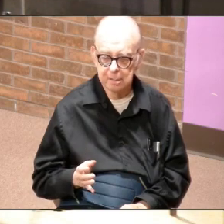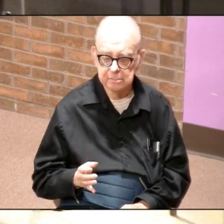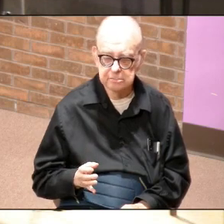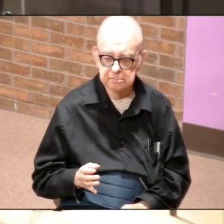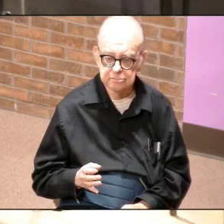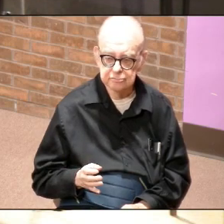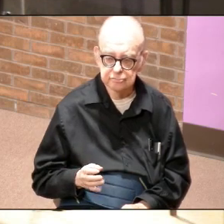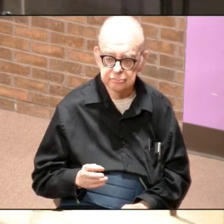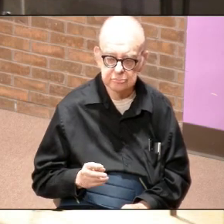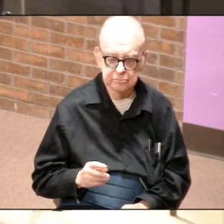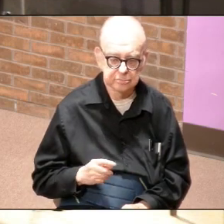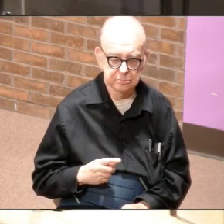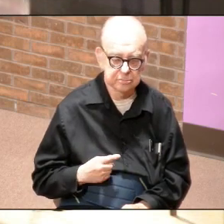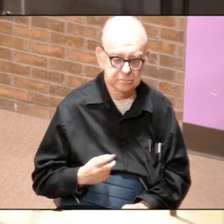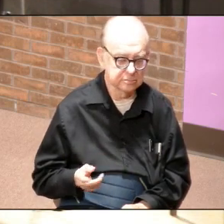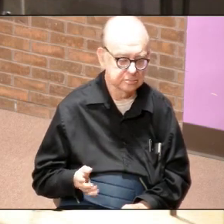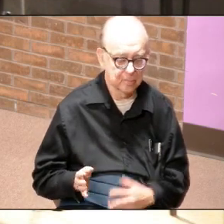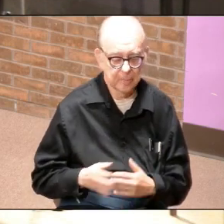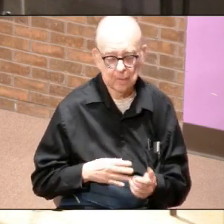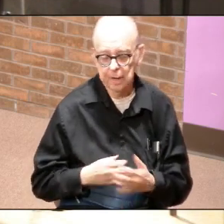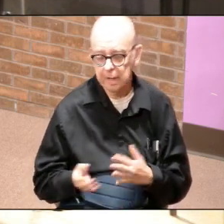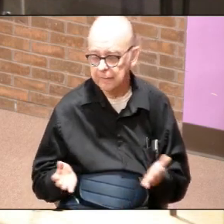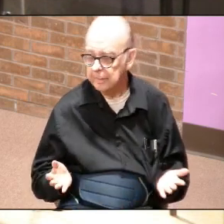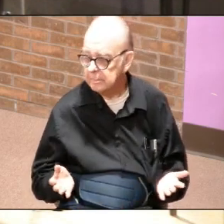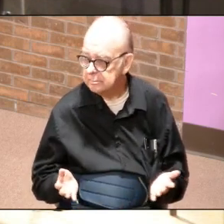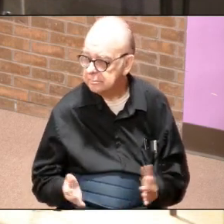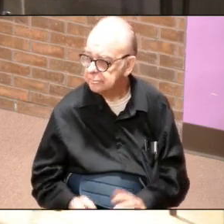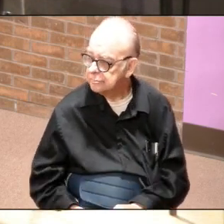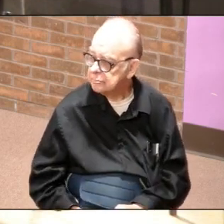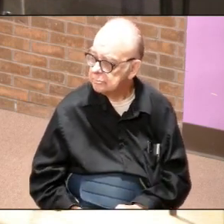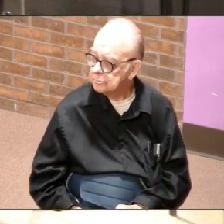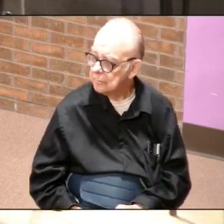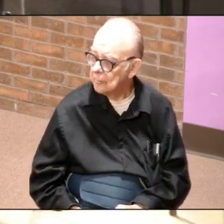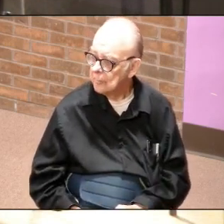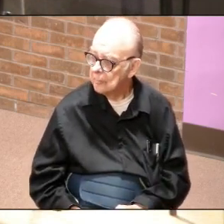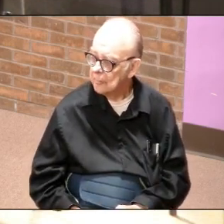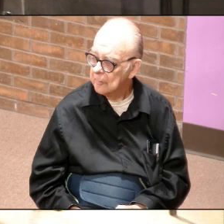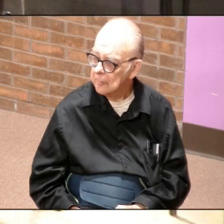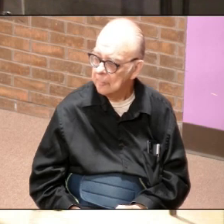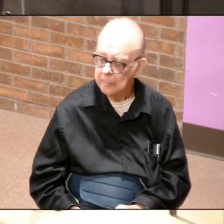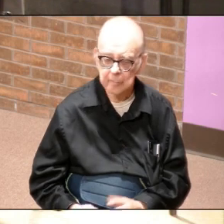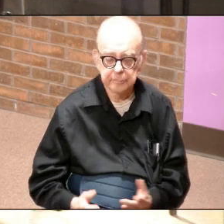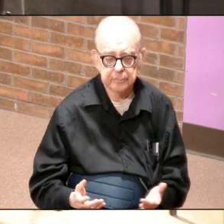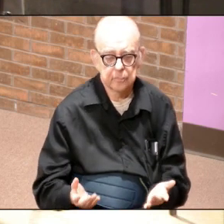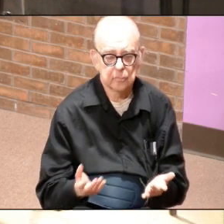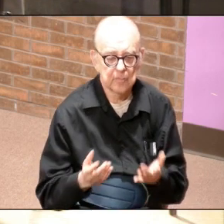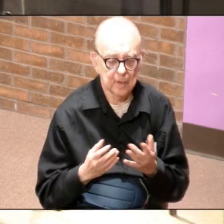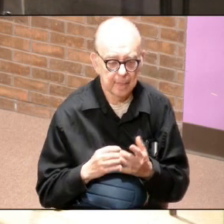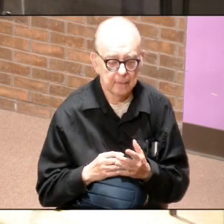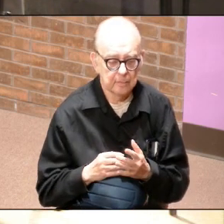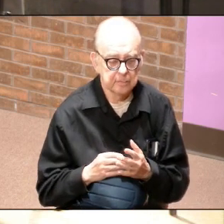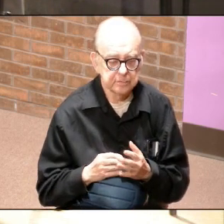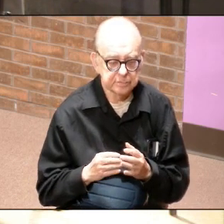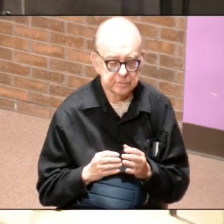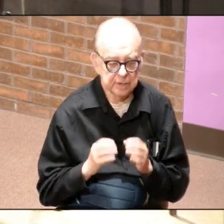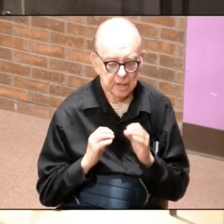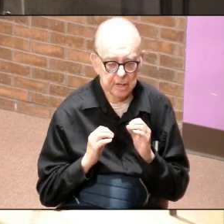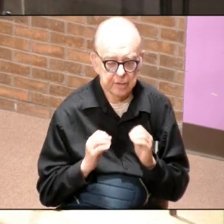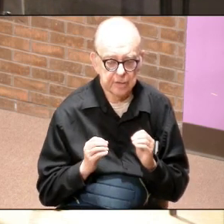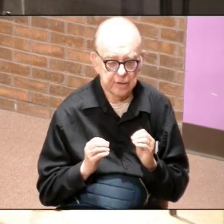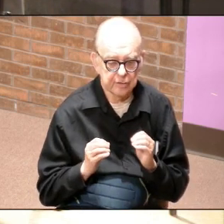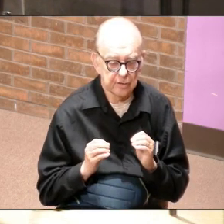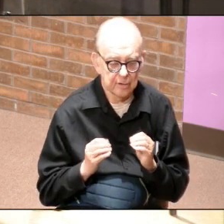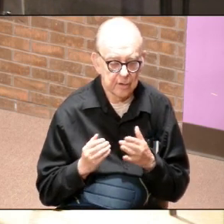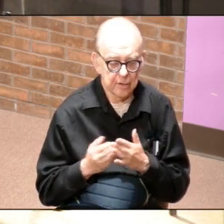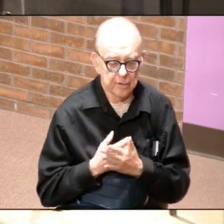they said that's no longer a planet. Whatever. You know, try to reteach me old things. I don't